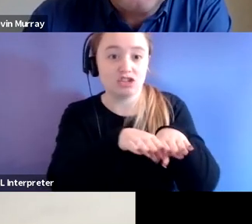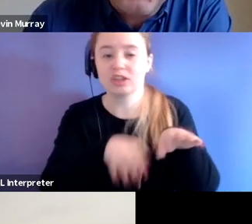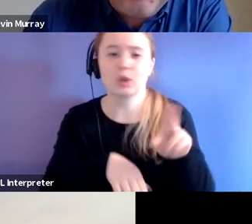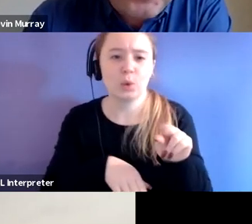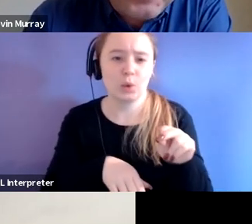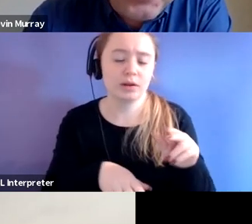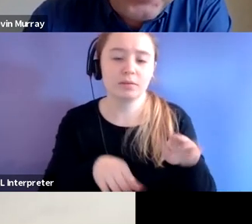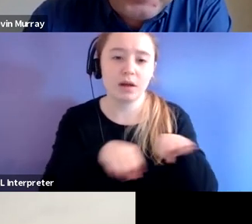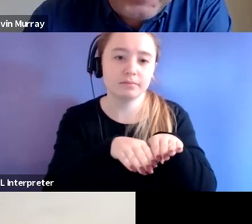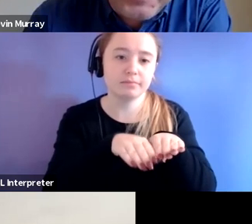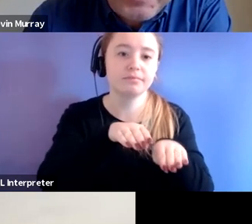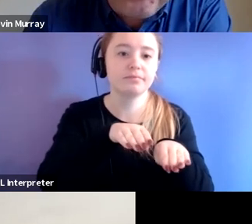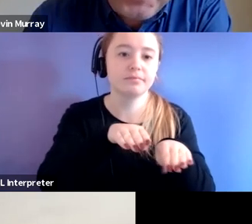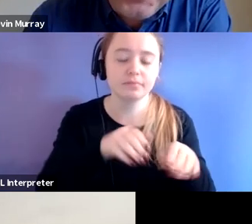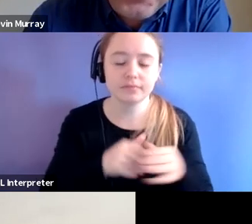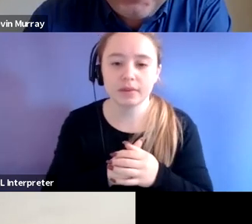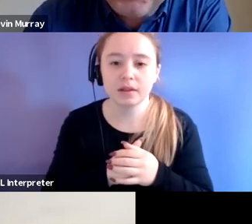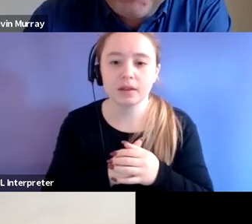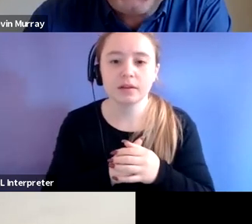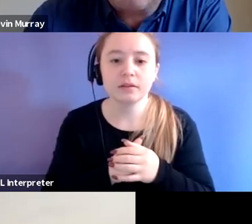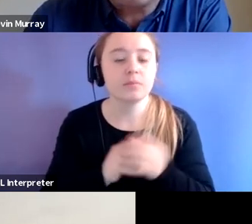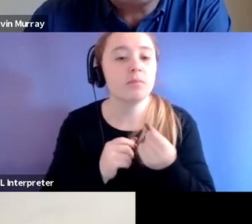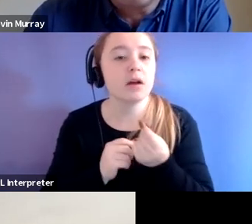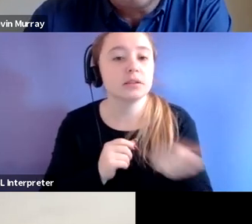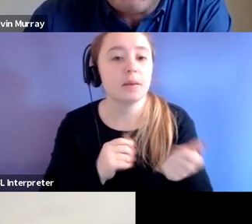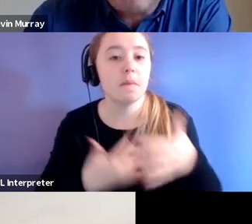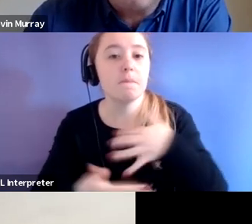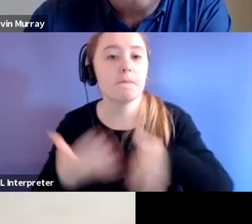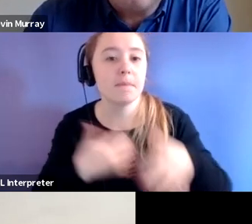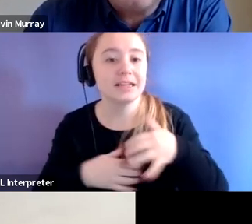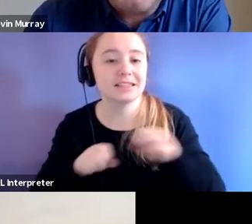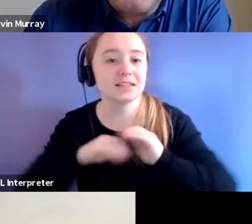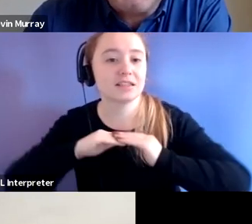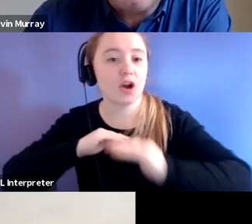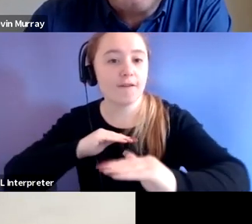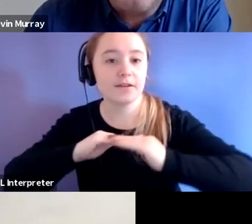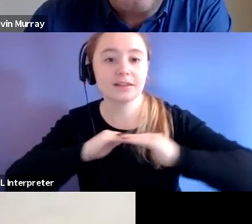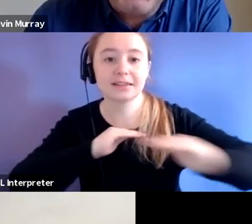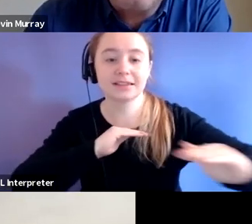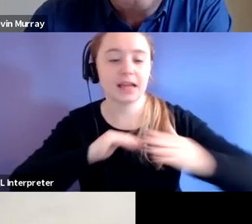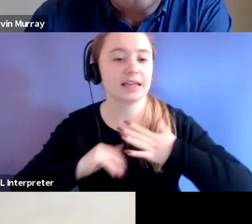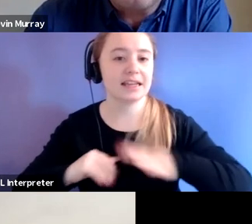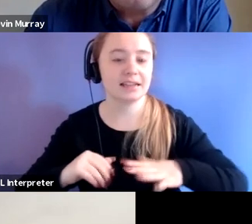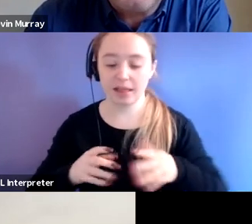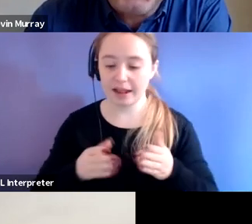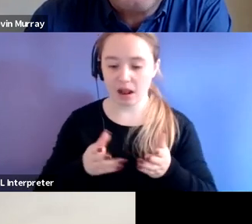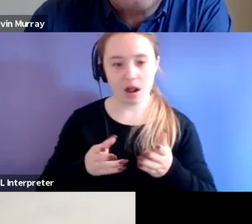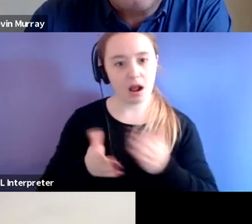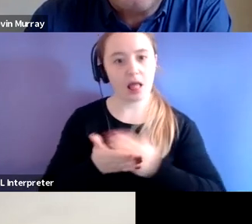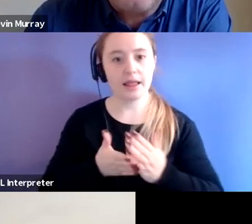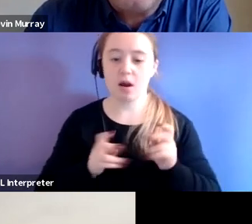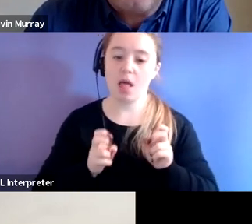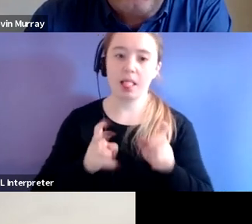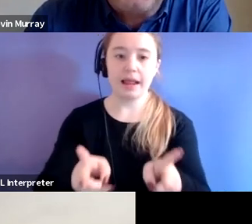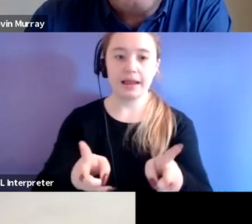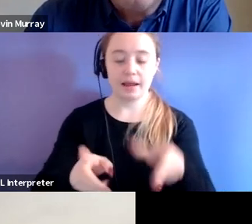are allegedly shared mixed surfaces, having at least a clear lane that's pedestrian